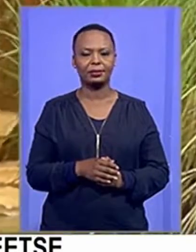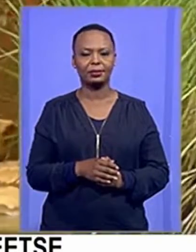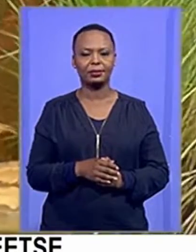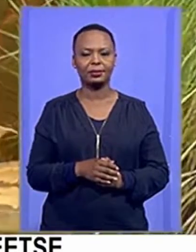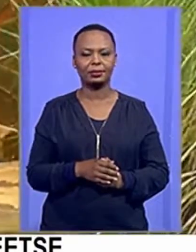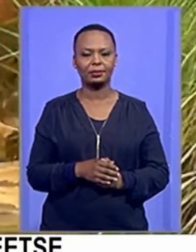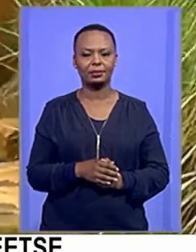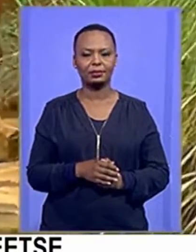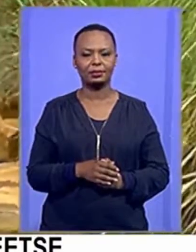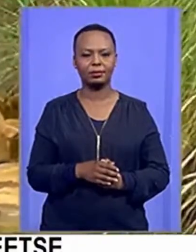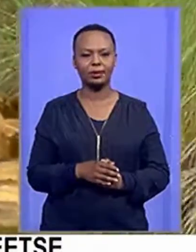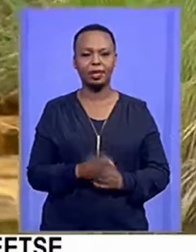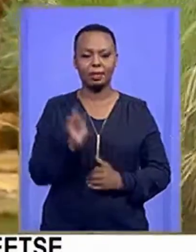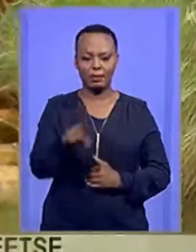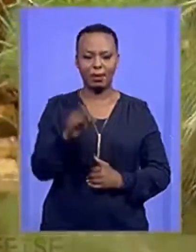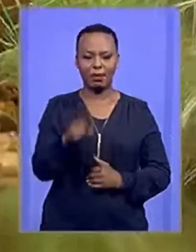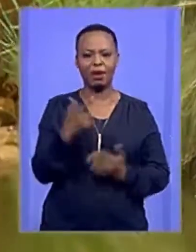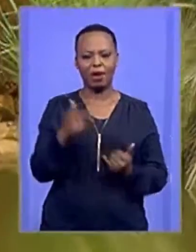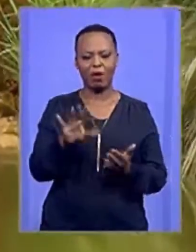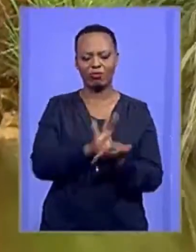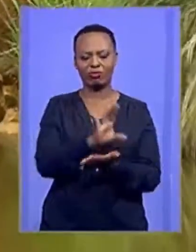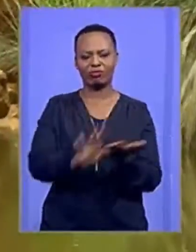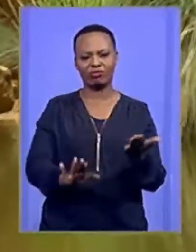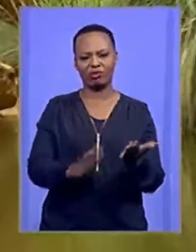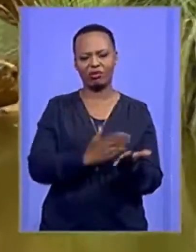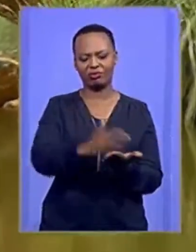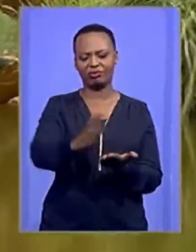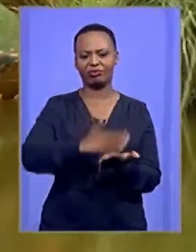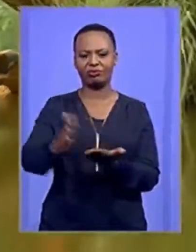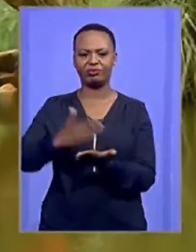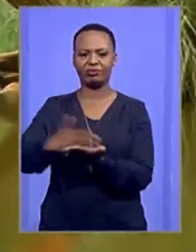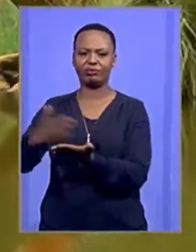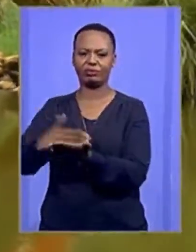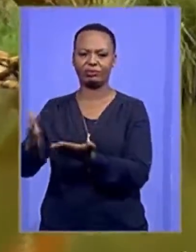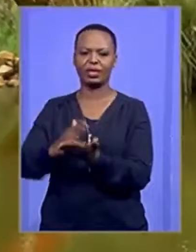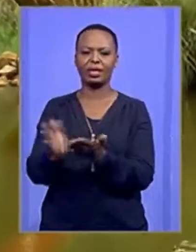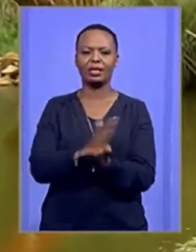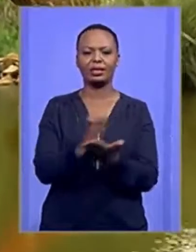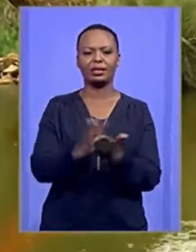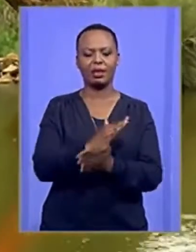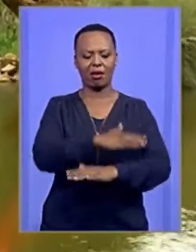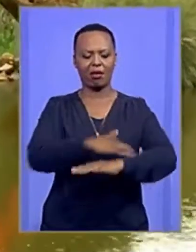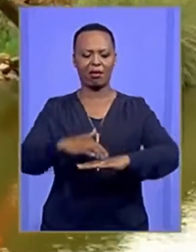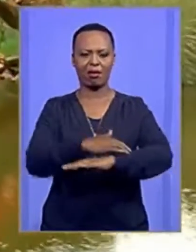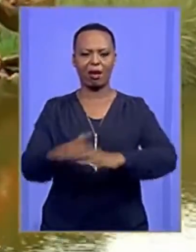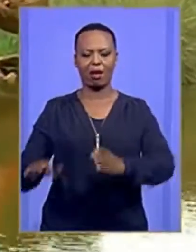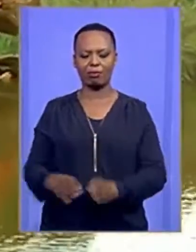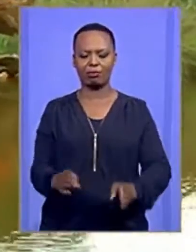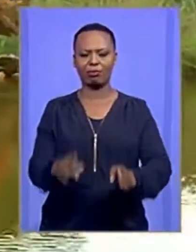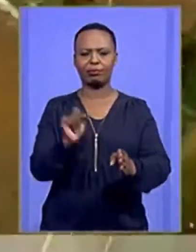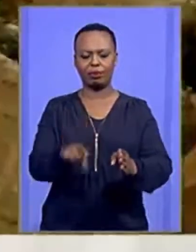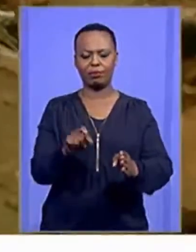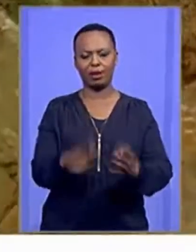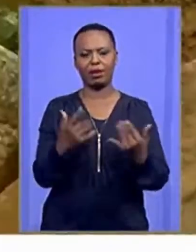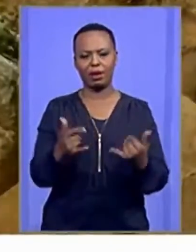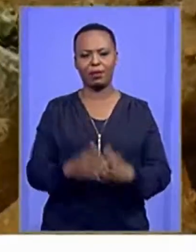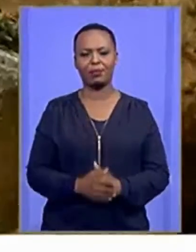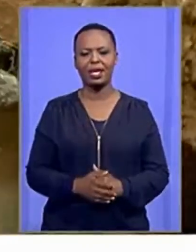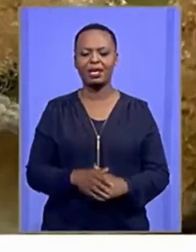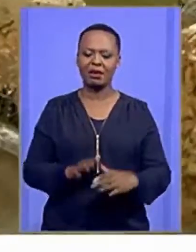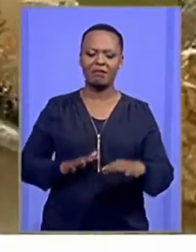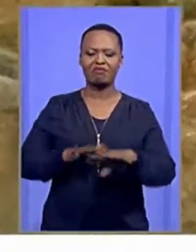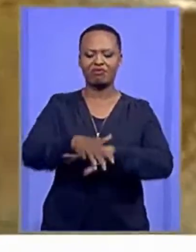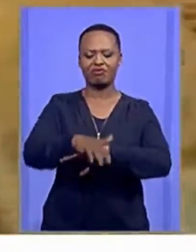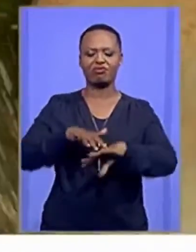O ke mošomo wa go tloša Meago le ditheo tšeo di agilwego go se molaong tšeo gape di amago tshepetšo ya meetse go tšwa methopong ya maleba go